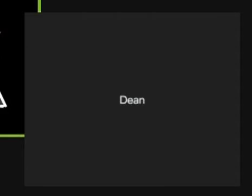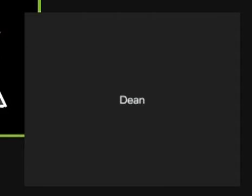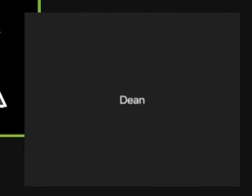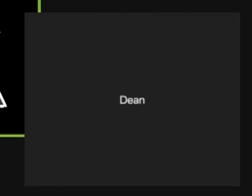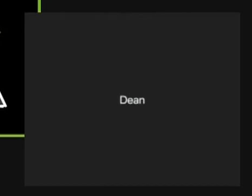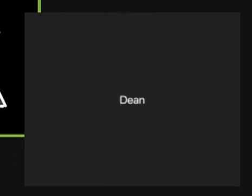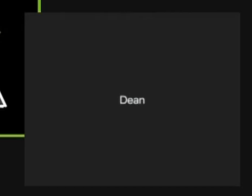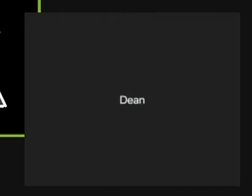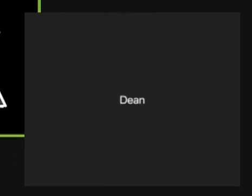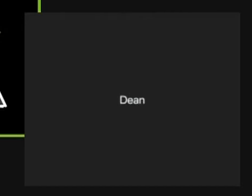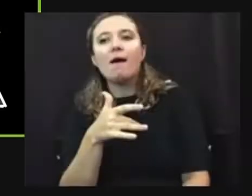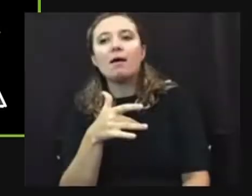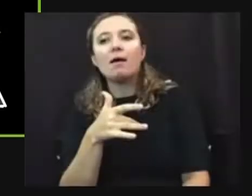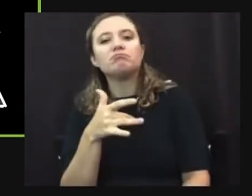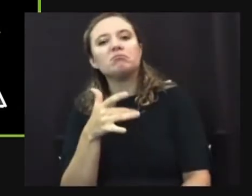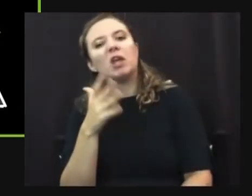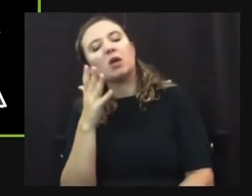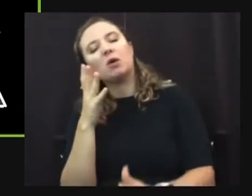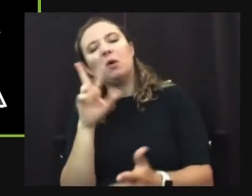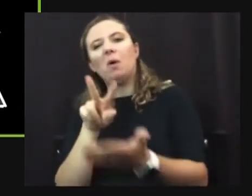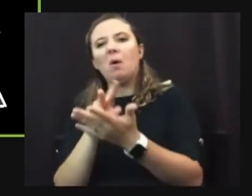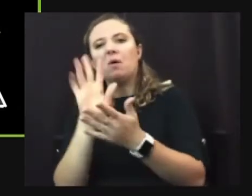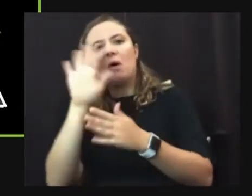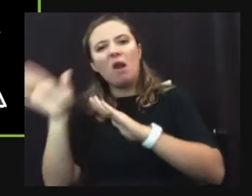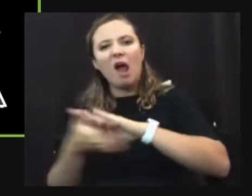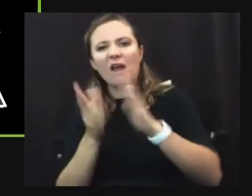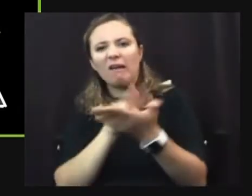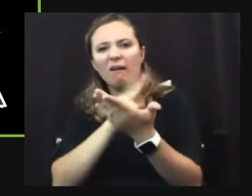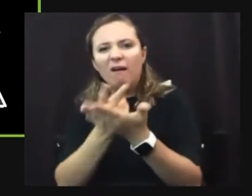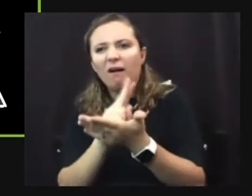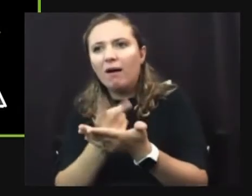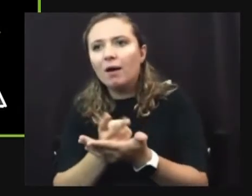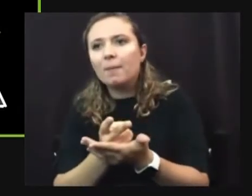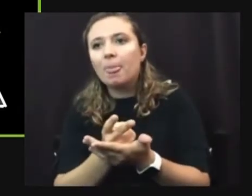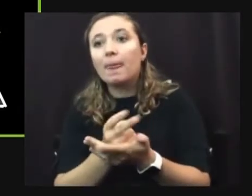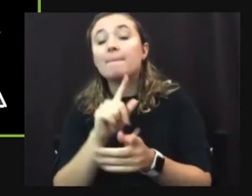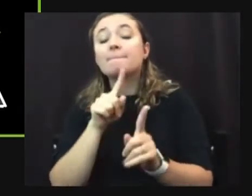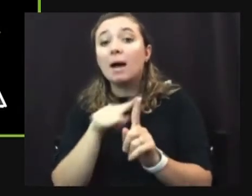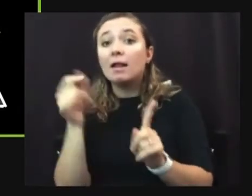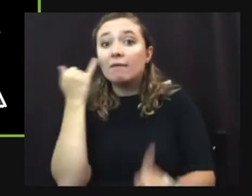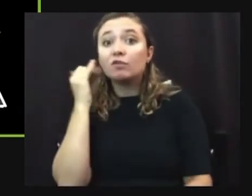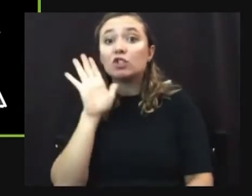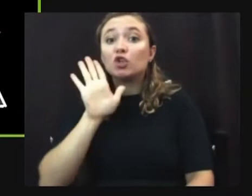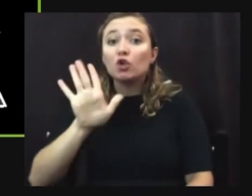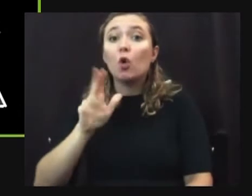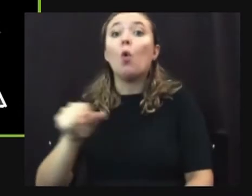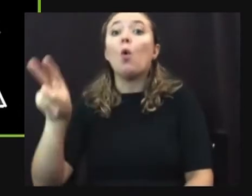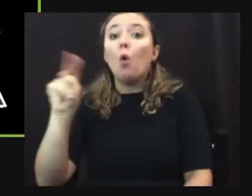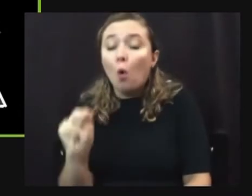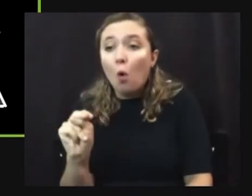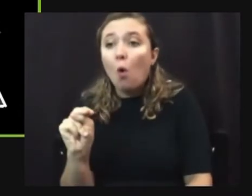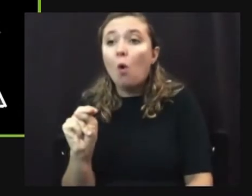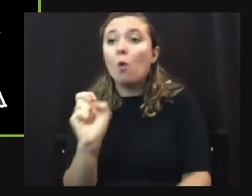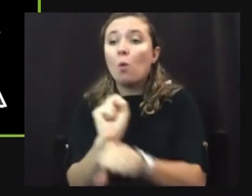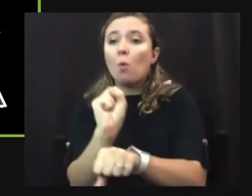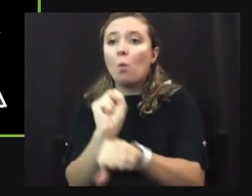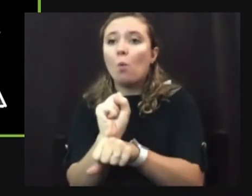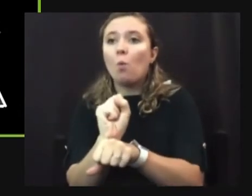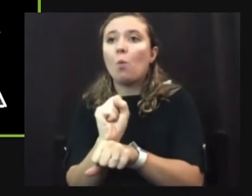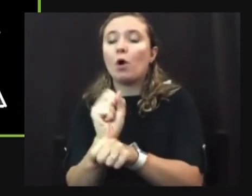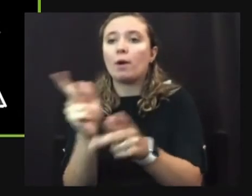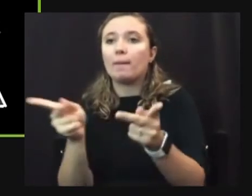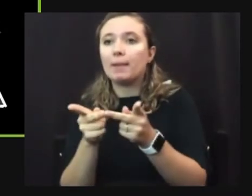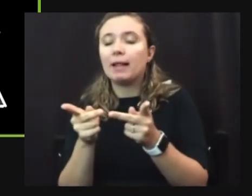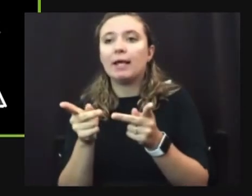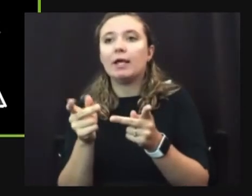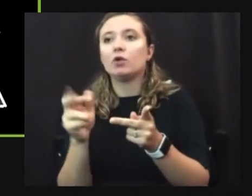empathic response would be quite different if the same story happened in your place of work or your child's school, or somewhat a specific location or geography